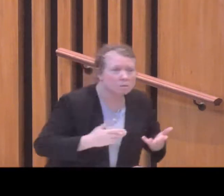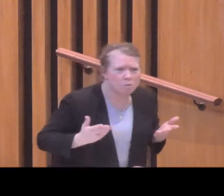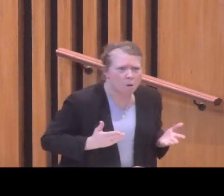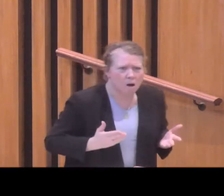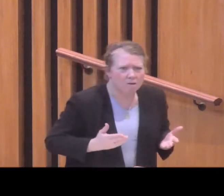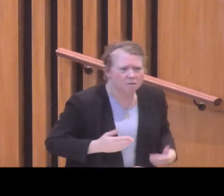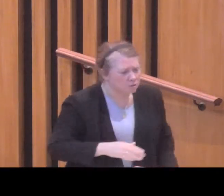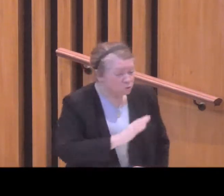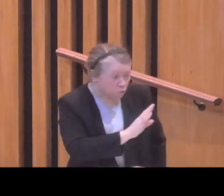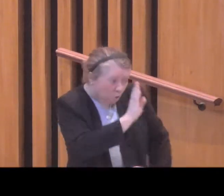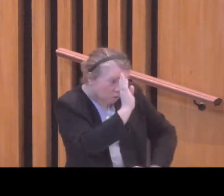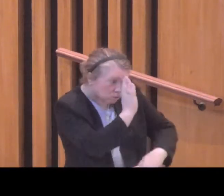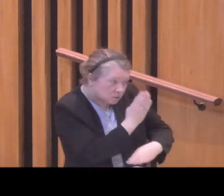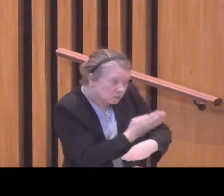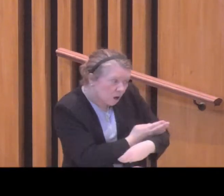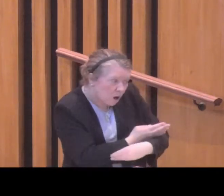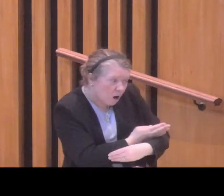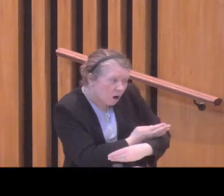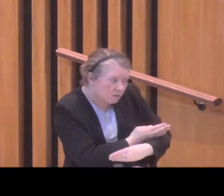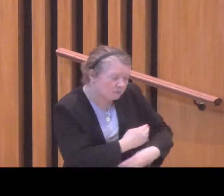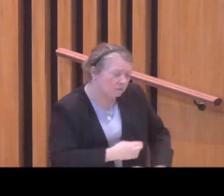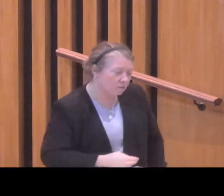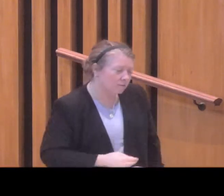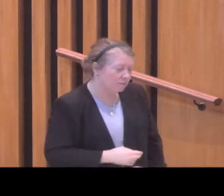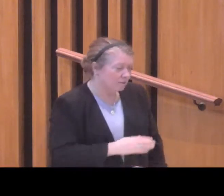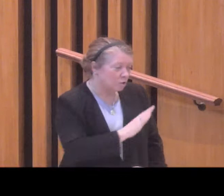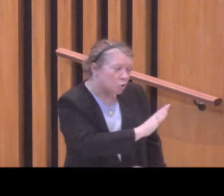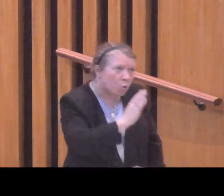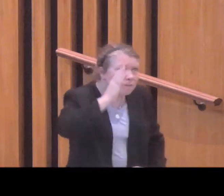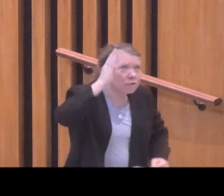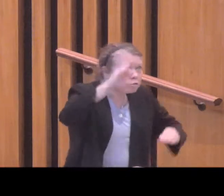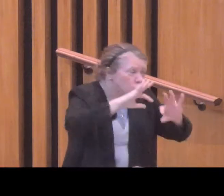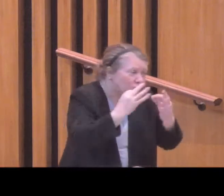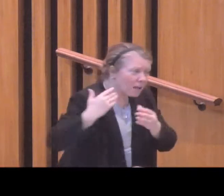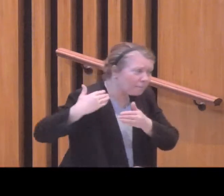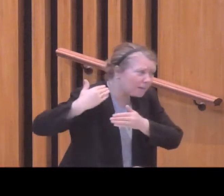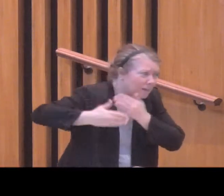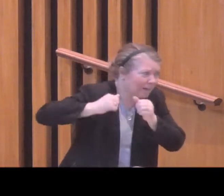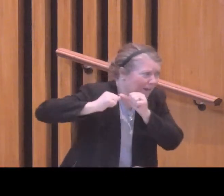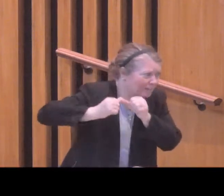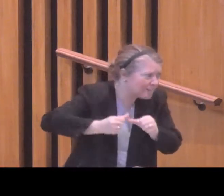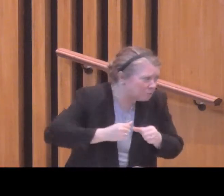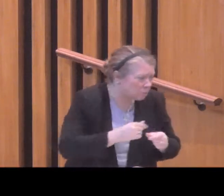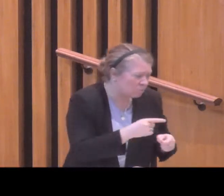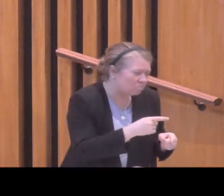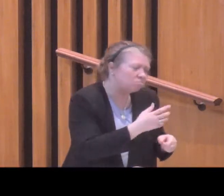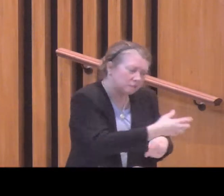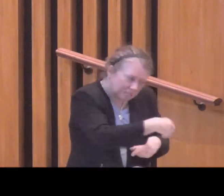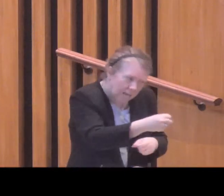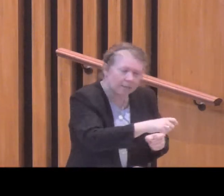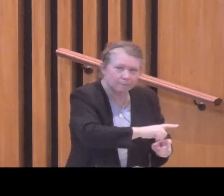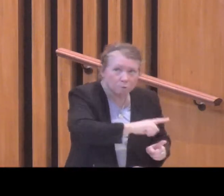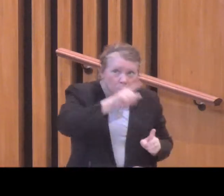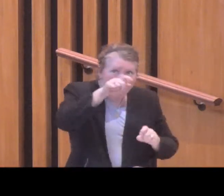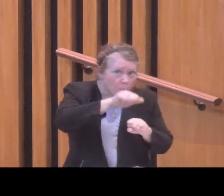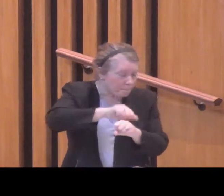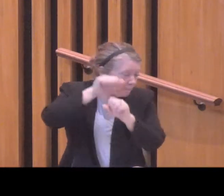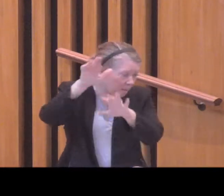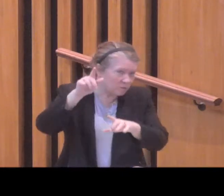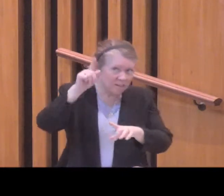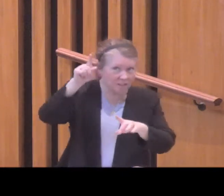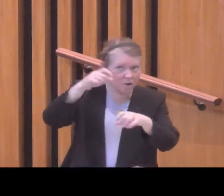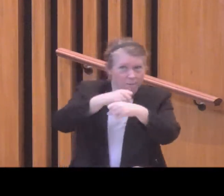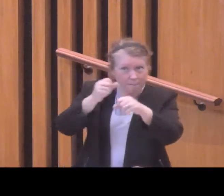son, your blessing, your hope, your future, go up this mountain, build an